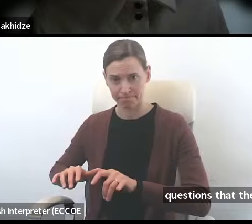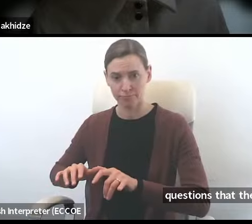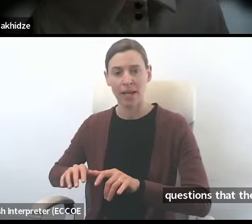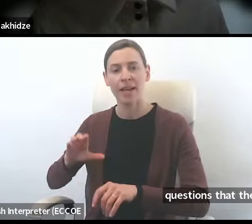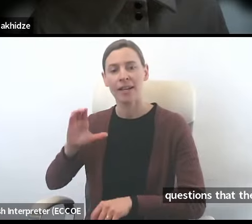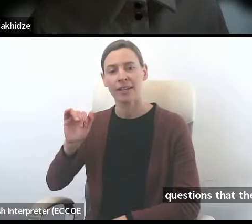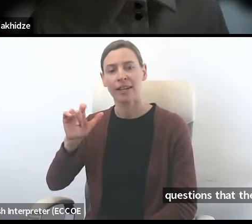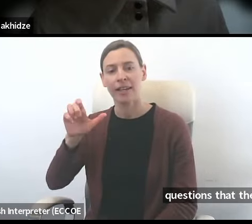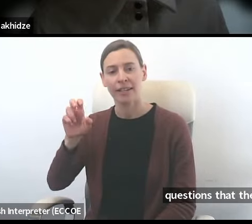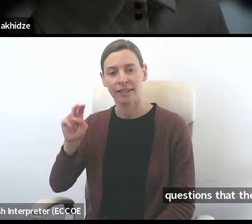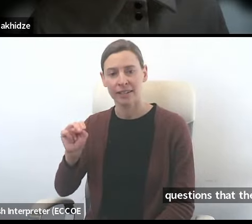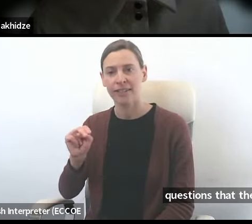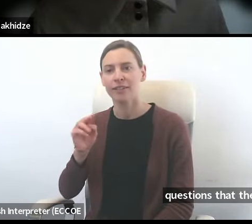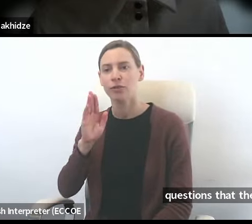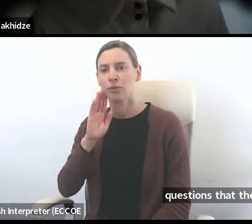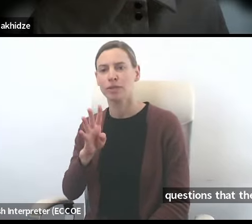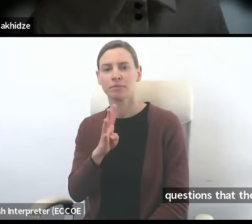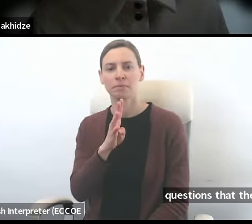here.